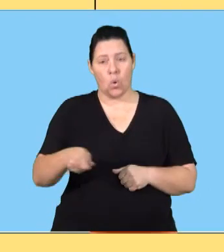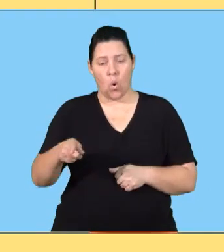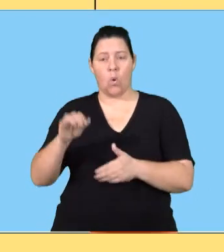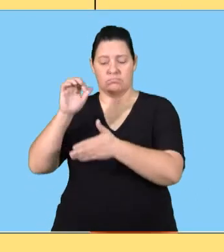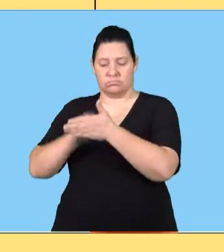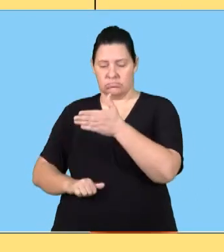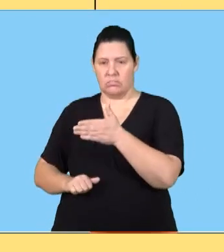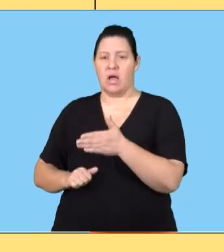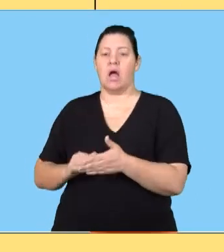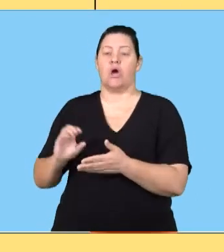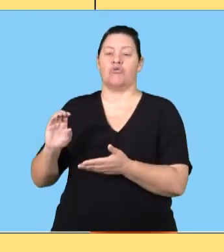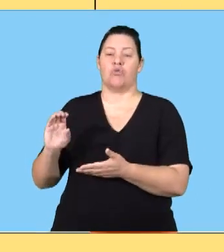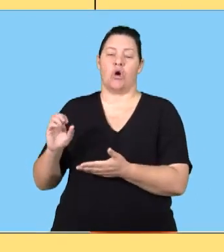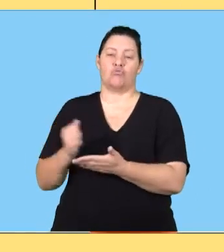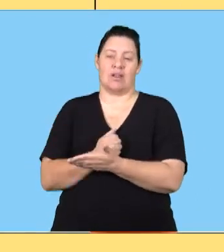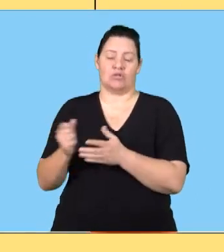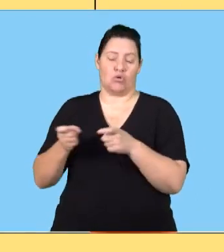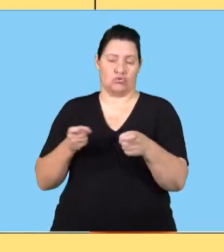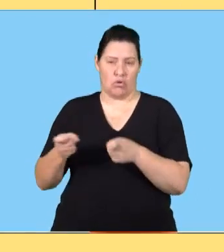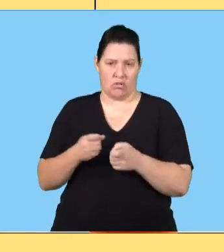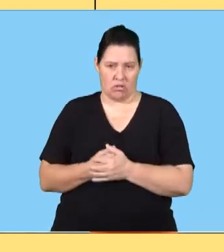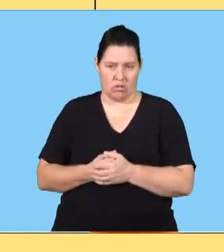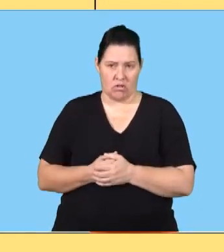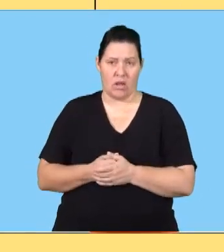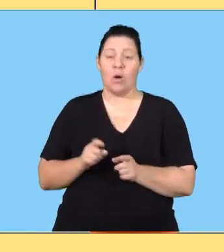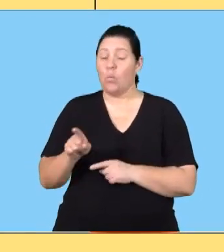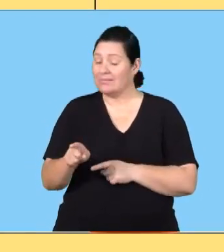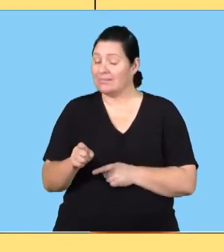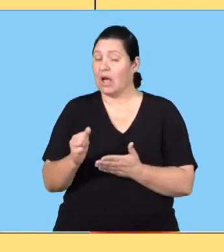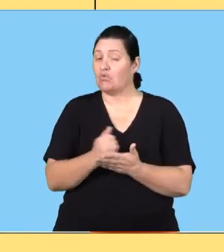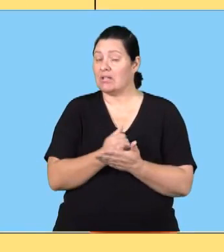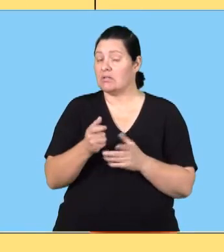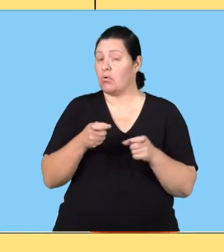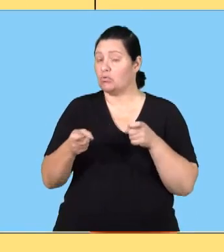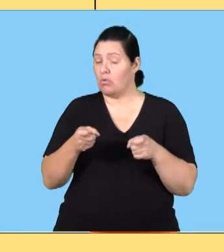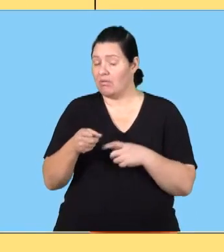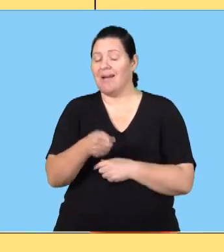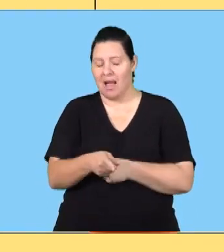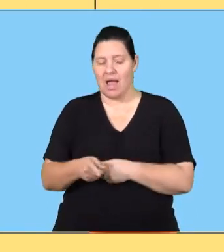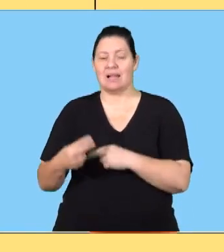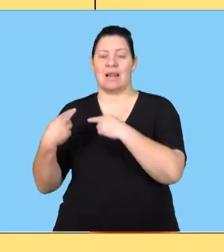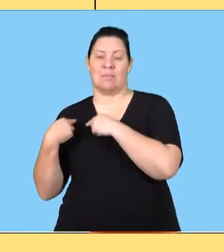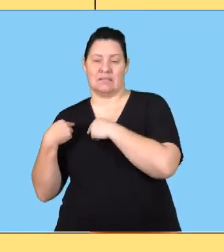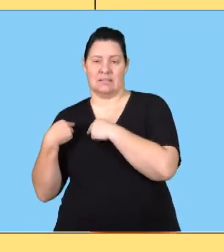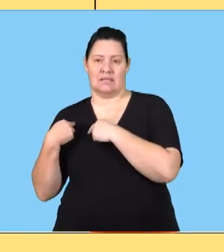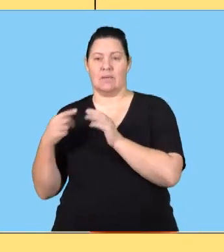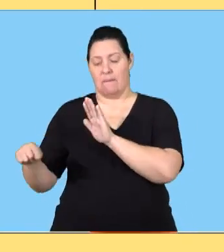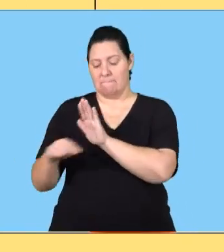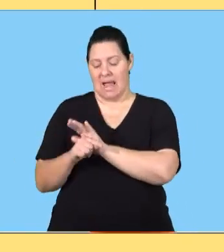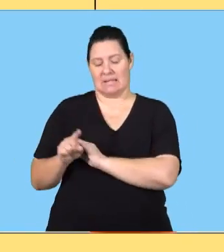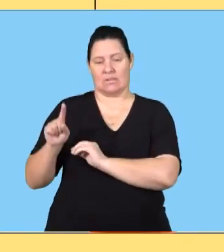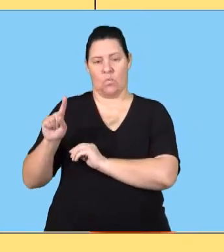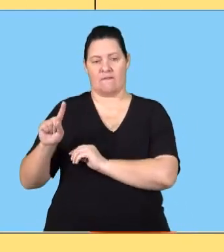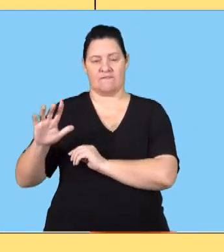debit your creditors control. And remember, creditors control is a liability. So once you debit your liability, you're going to get